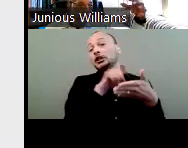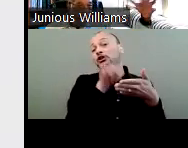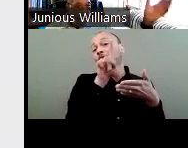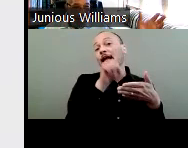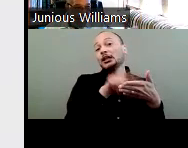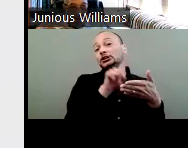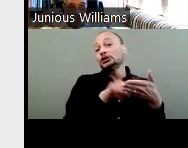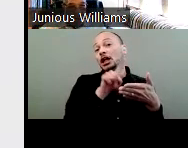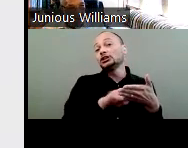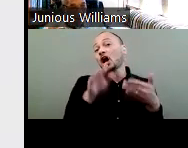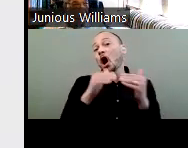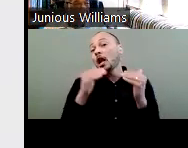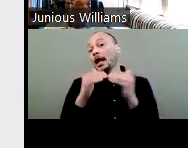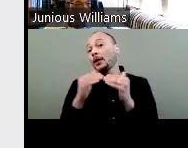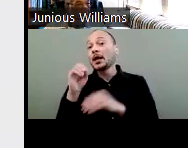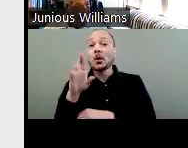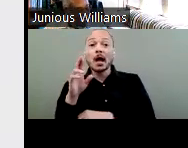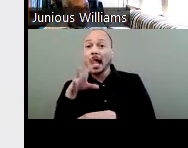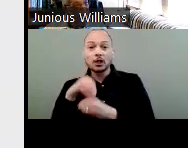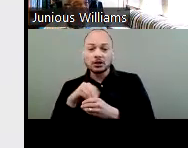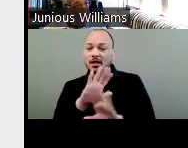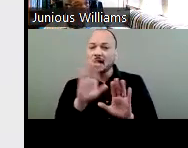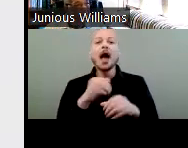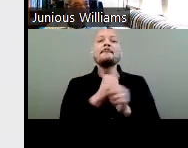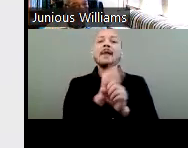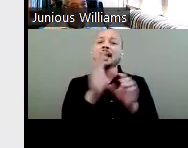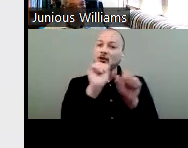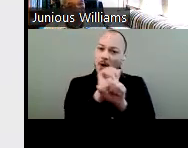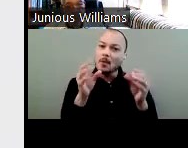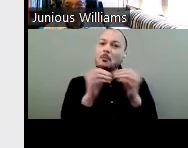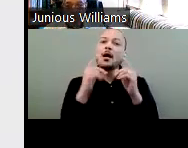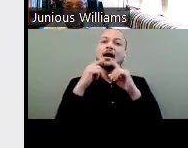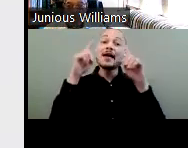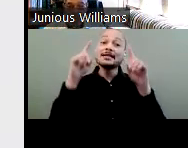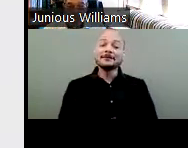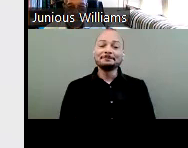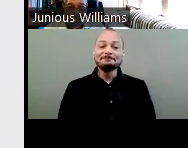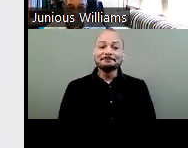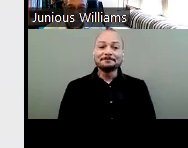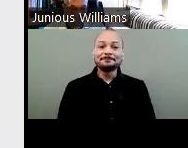on equity or on inclusion, but about making the work more effective. Next slide.